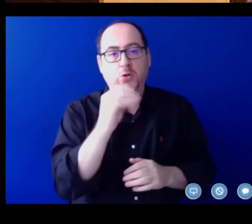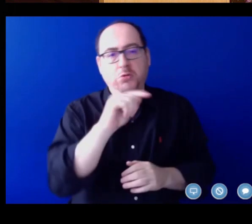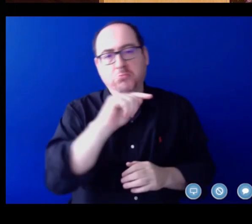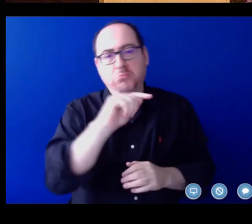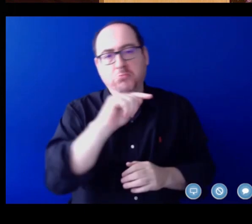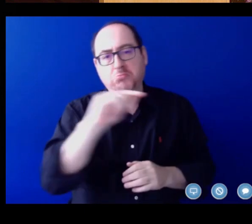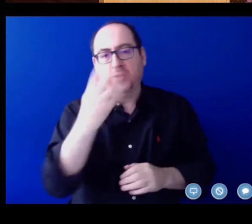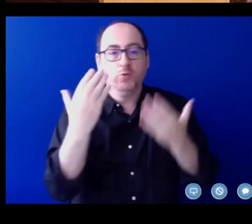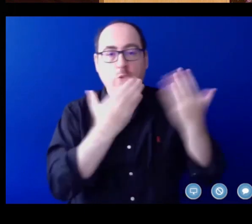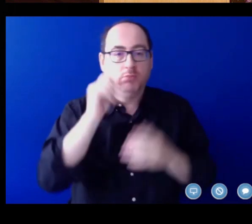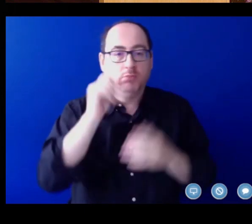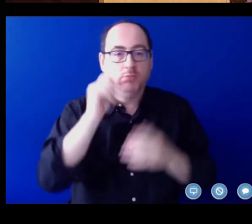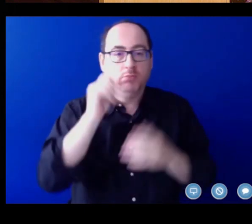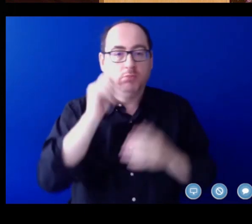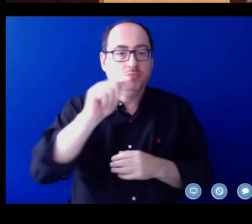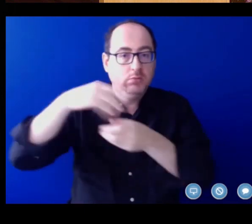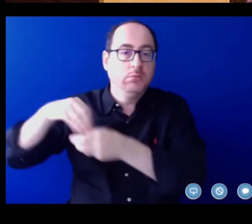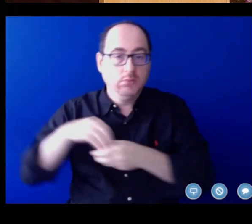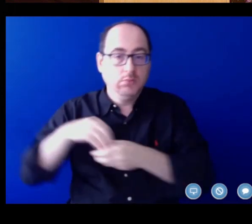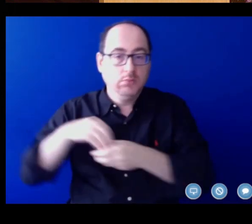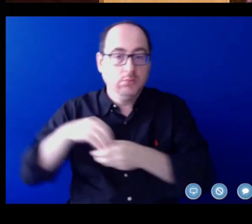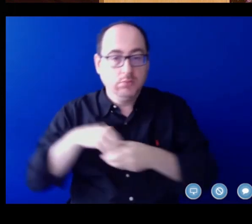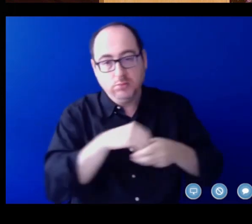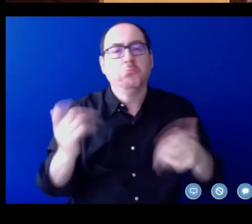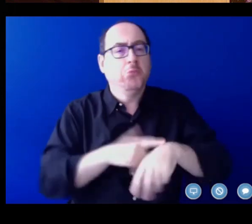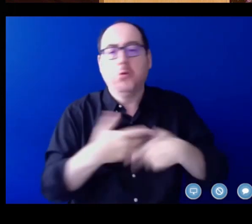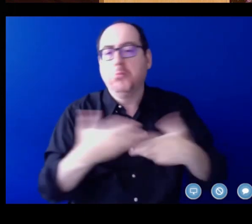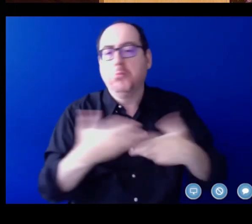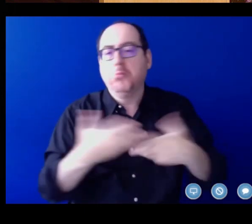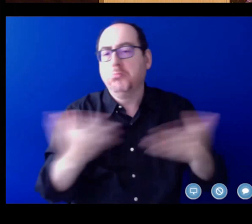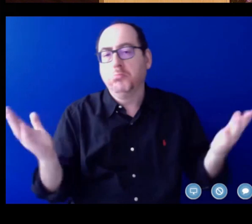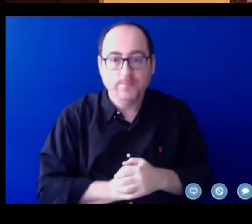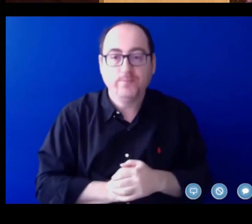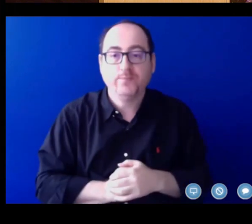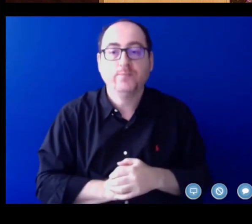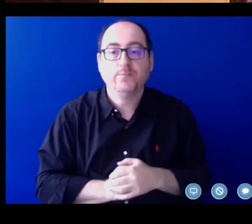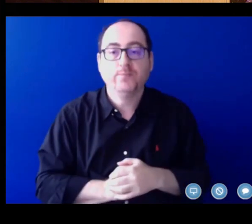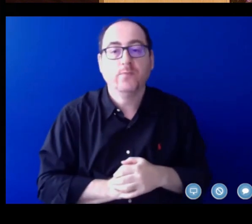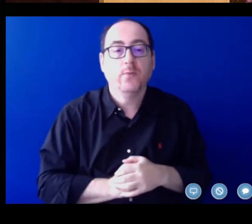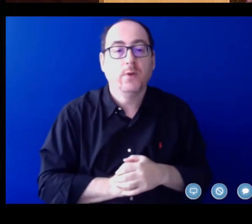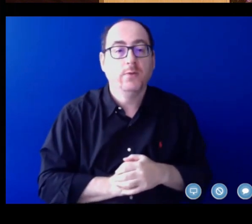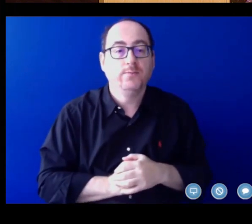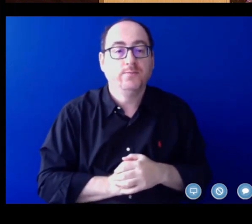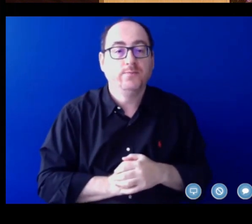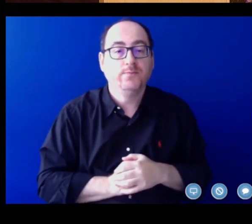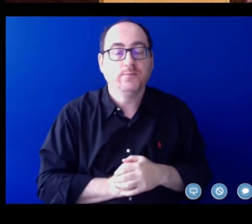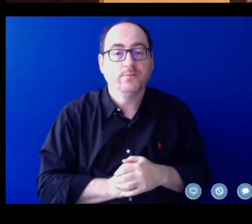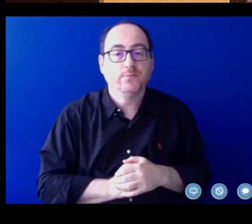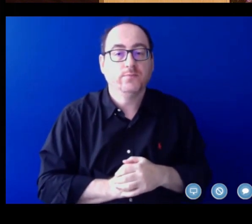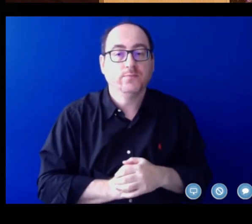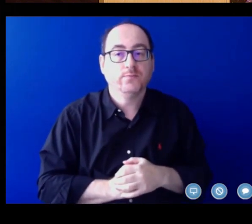Professional learning workshops are conducted for staff. The schools are assisted to do an audit of their processes and